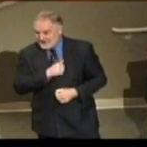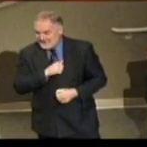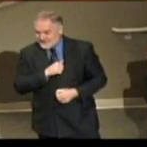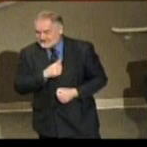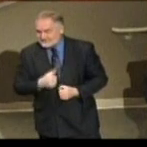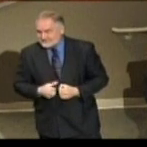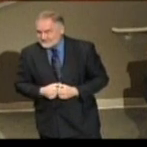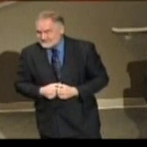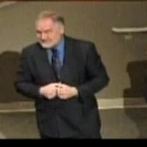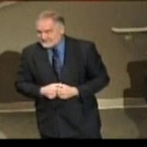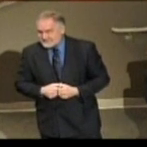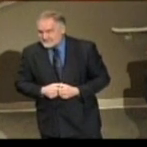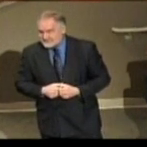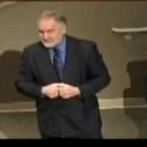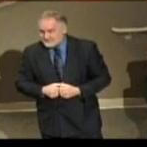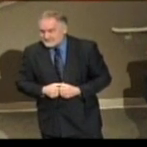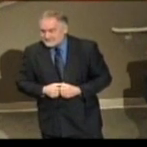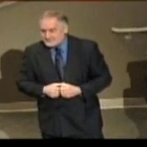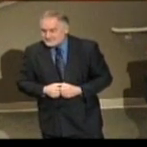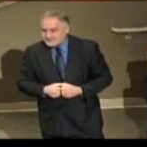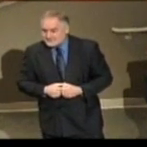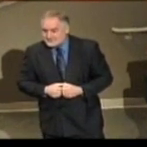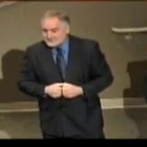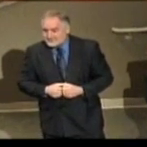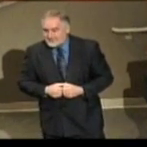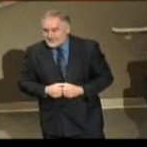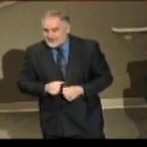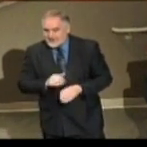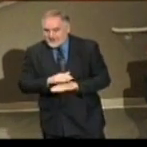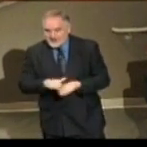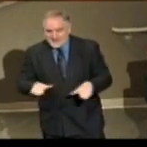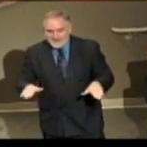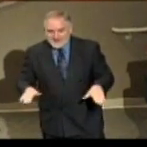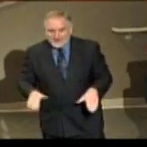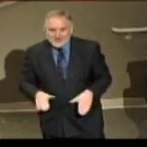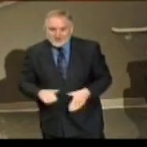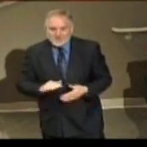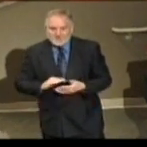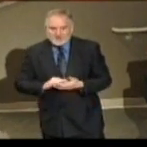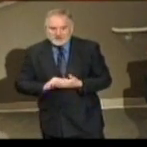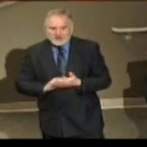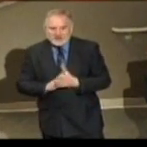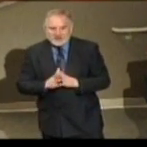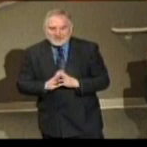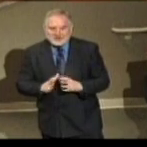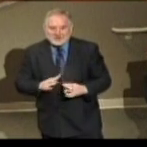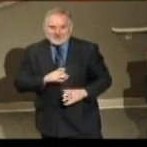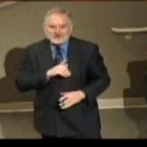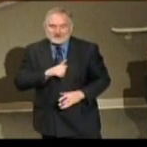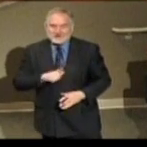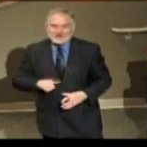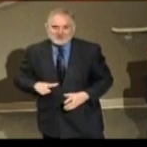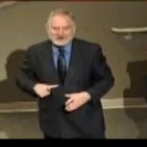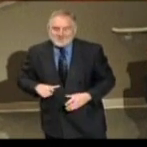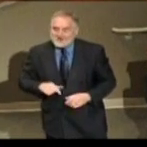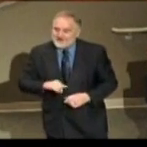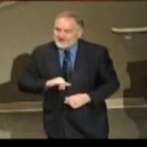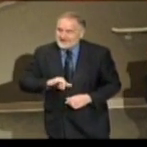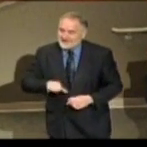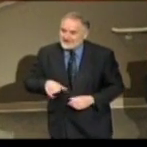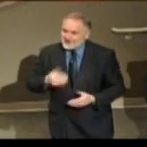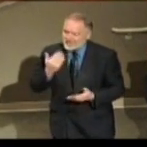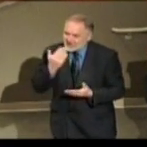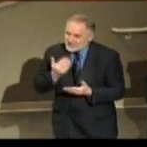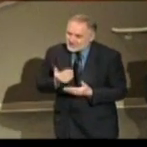ourselves. Oh, don't ever get to the point where you're not good